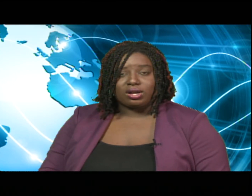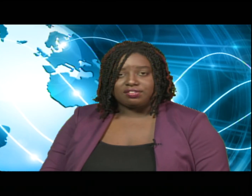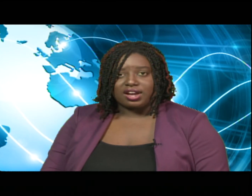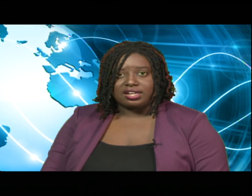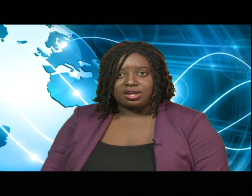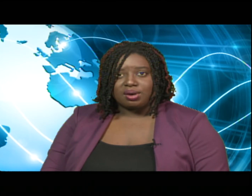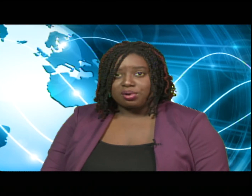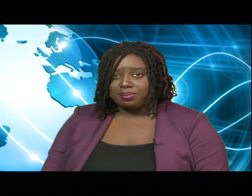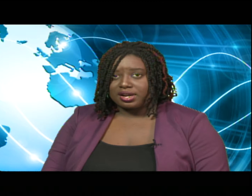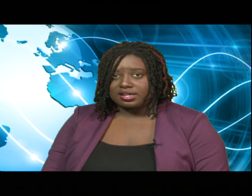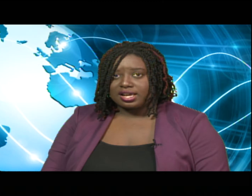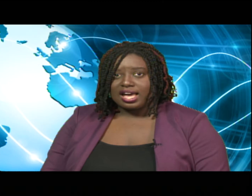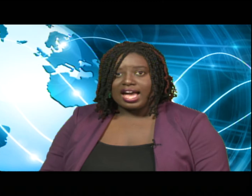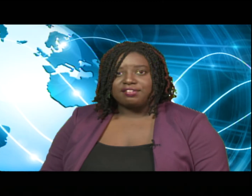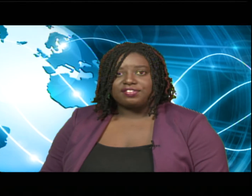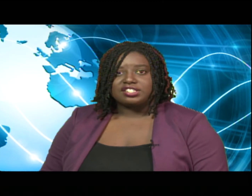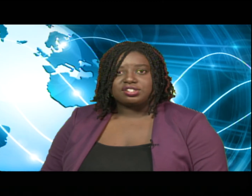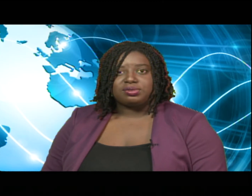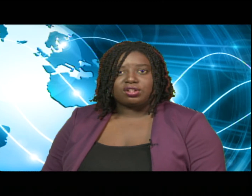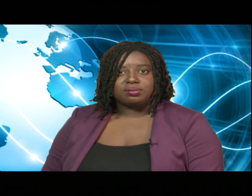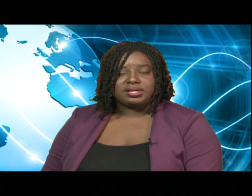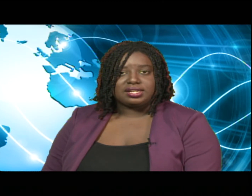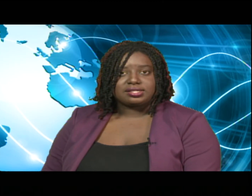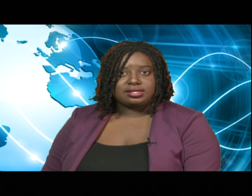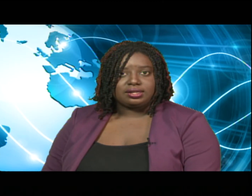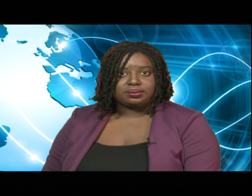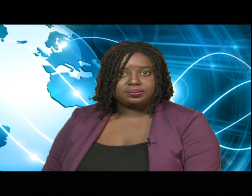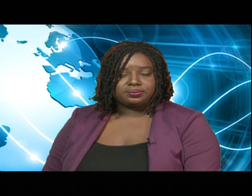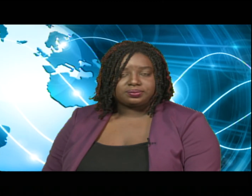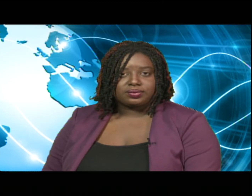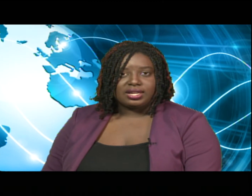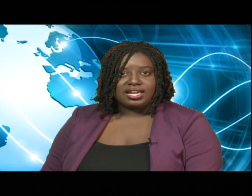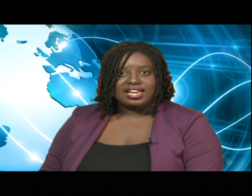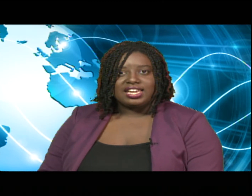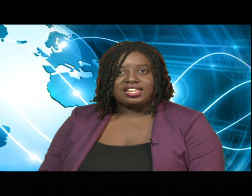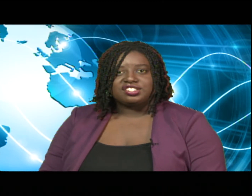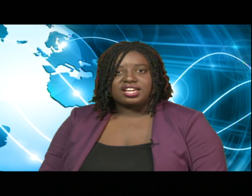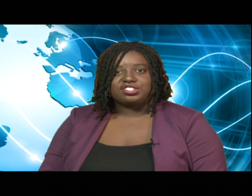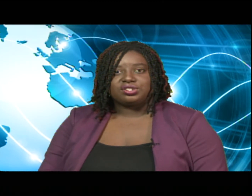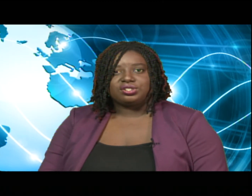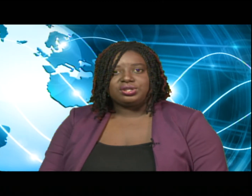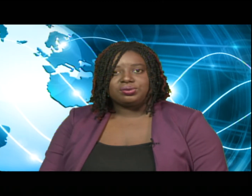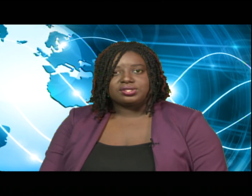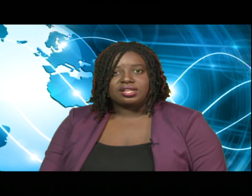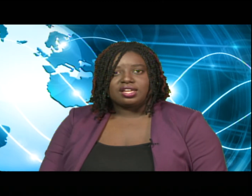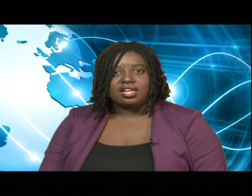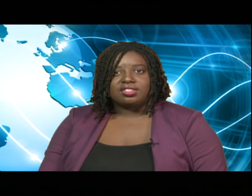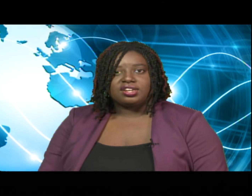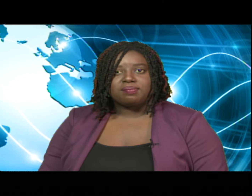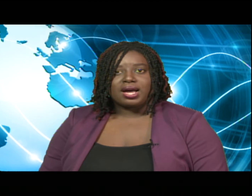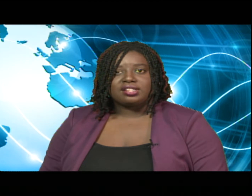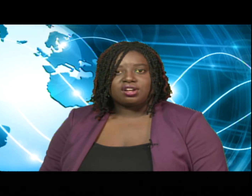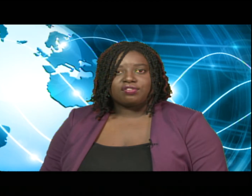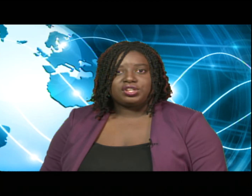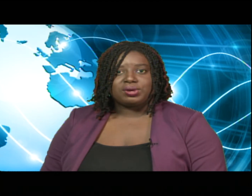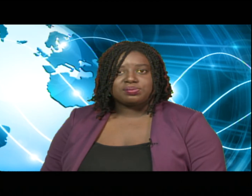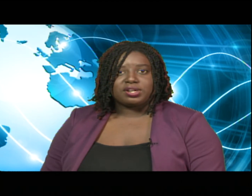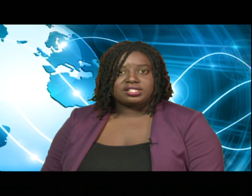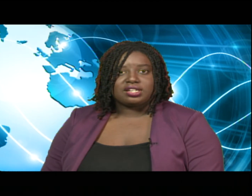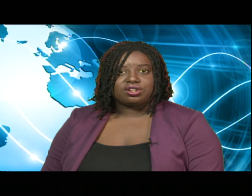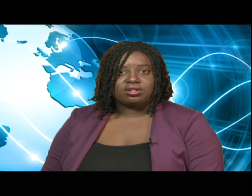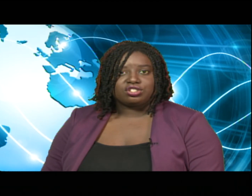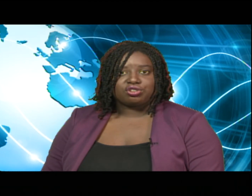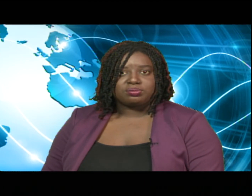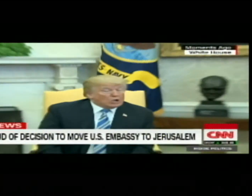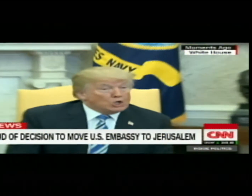is qualified, prepared, and fit to be on the PSC. In international news, the demands of US